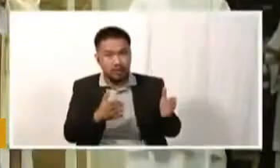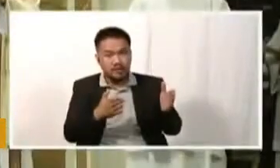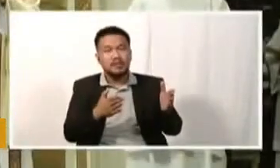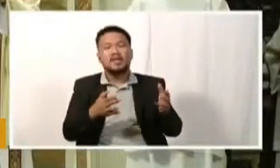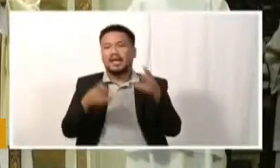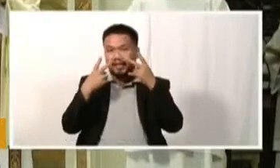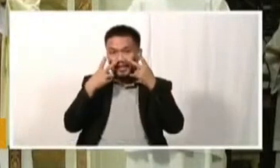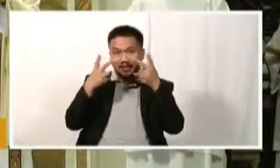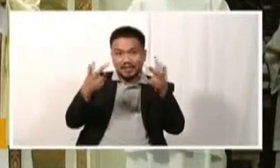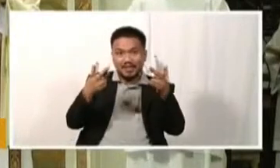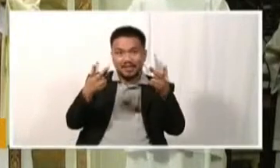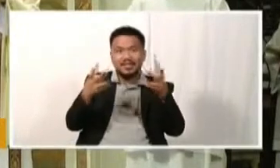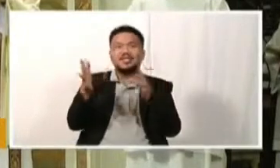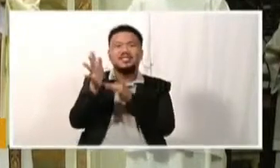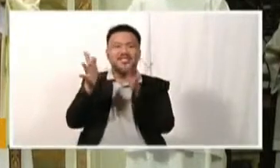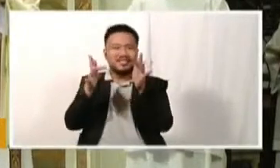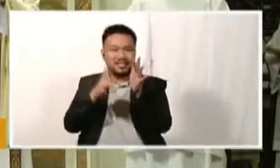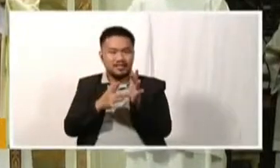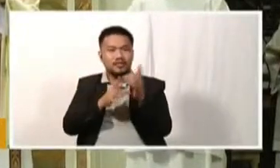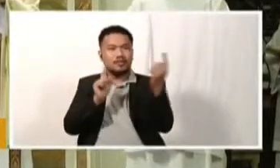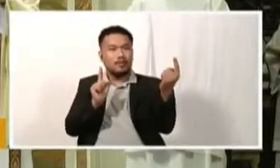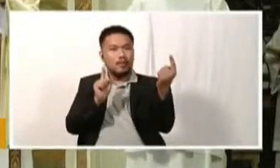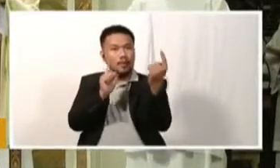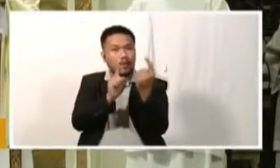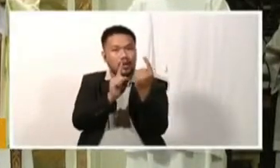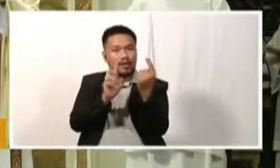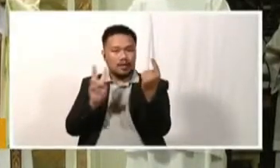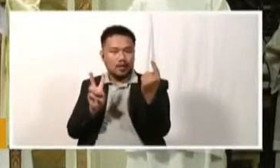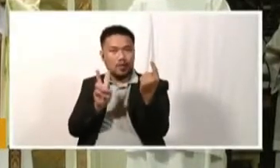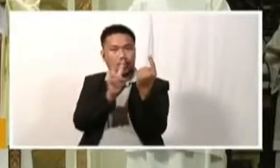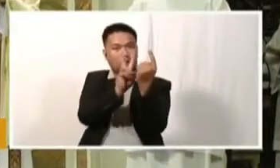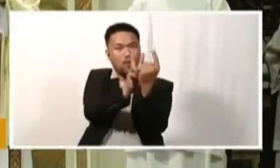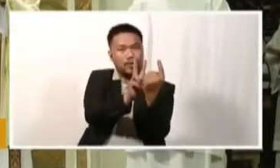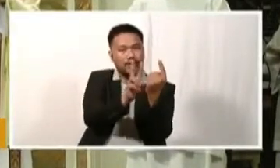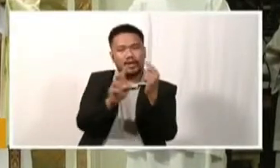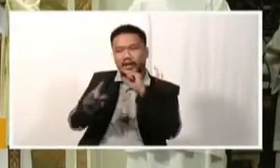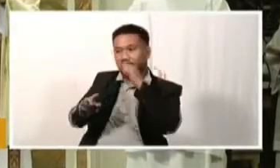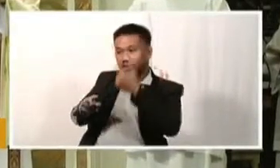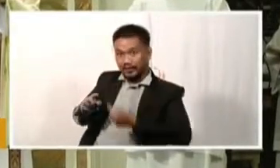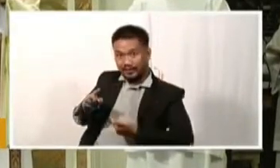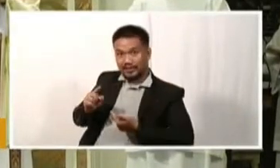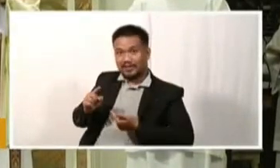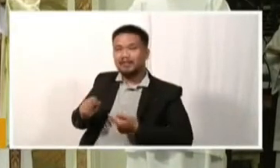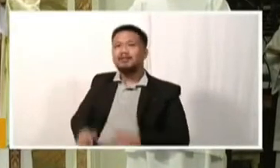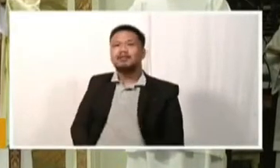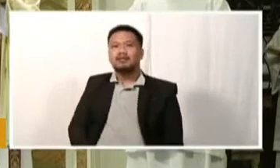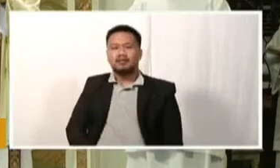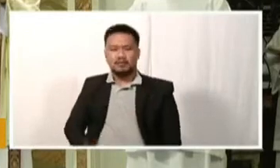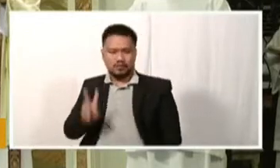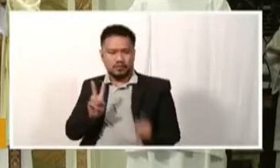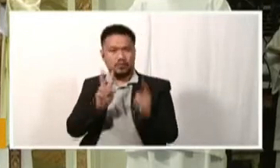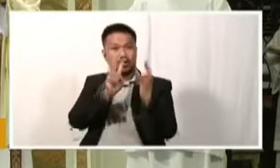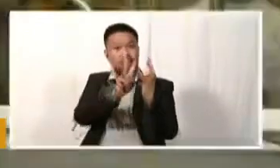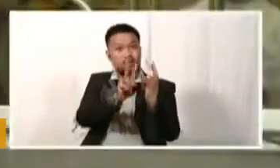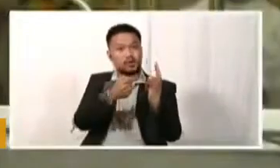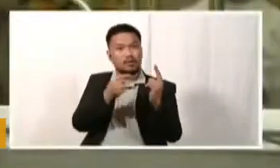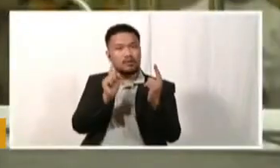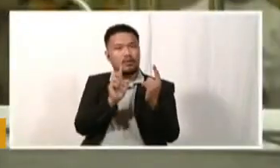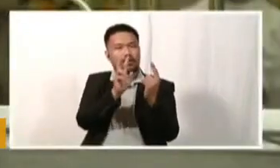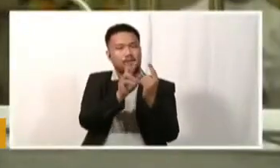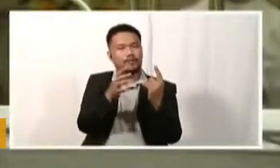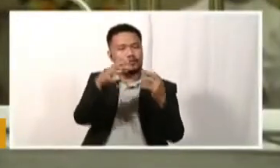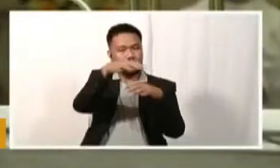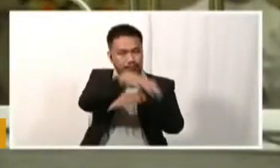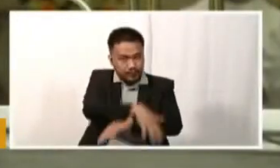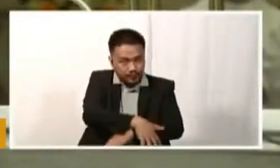And behold, Jesus met them on their way and greeted them. They approached, embraced